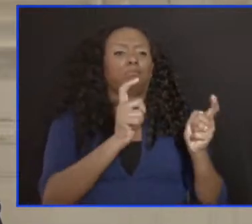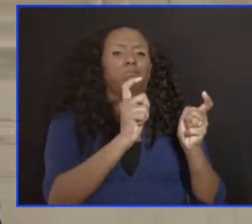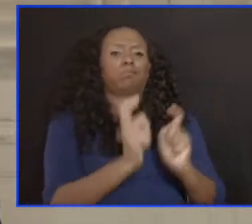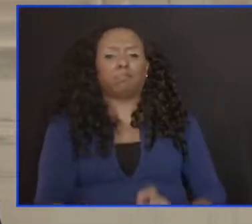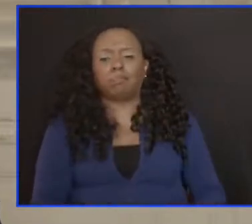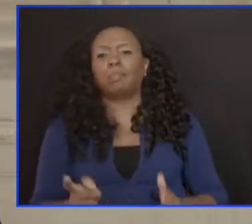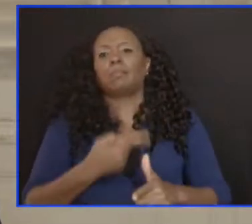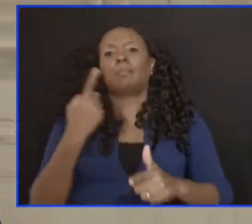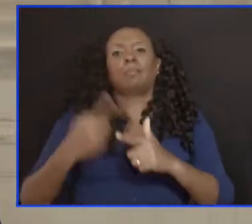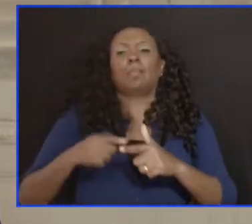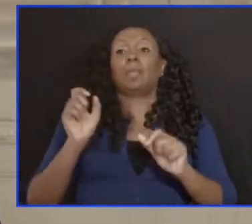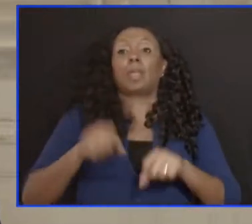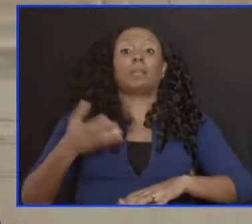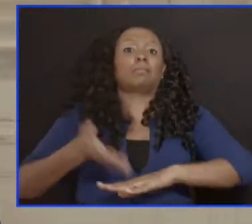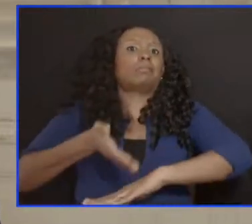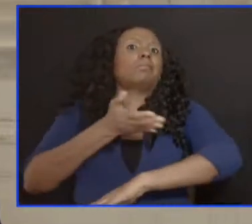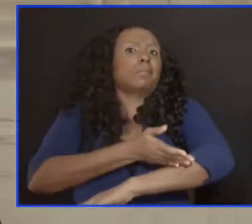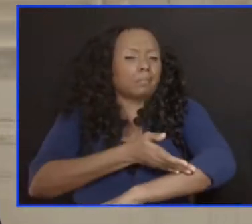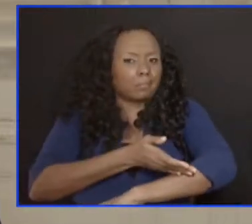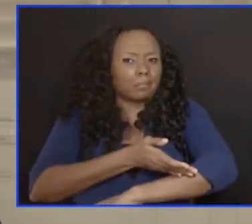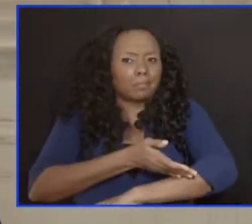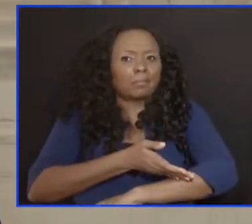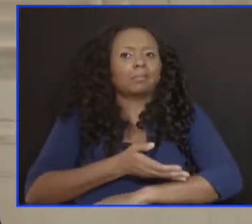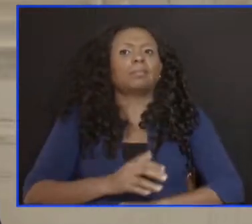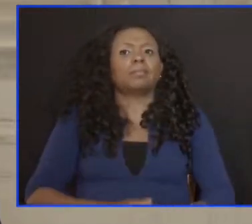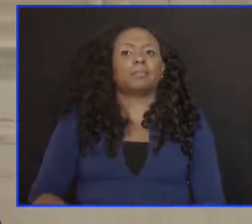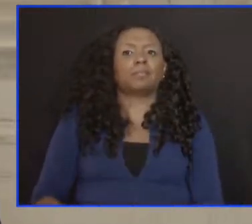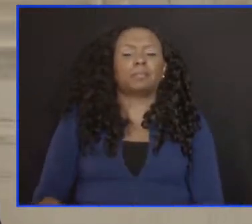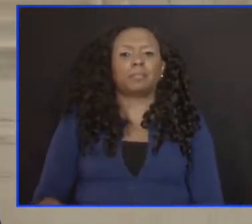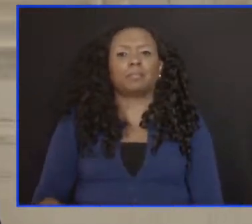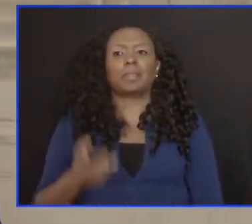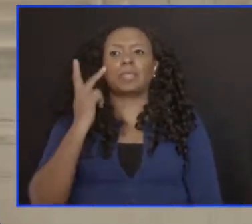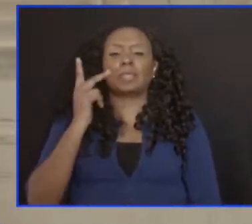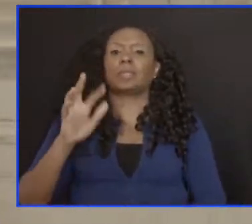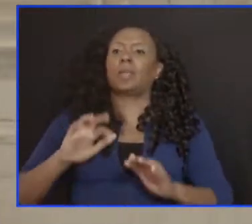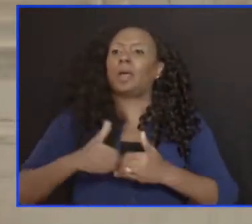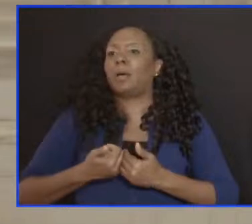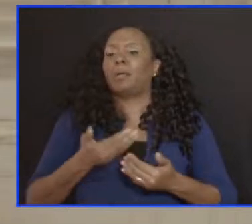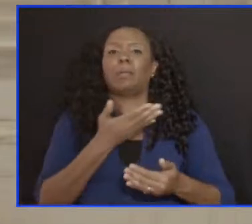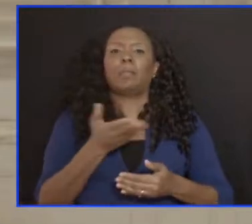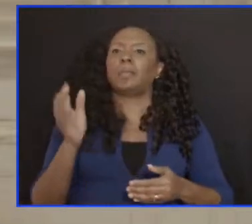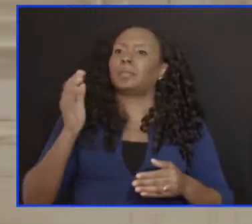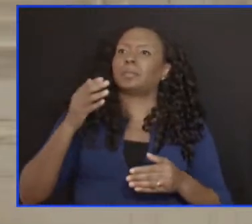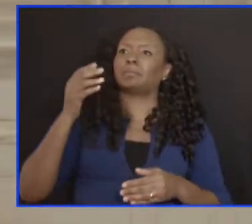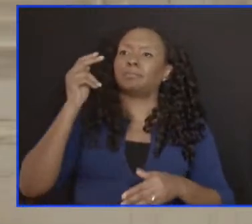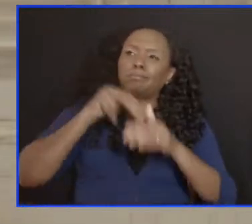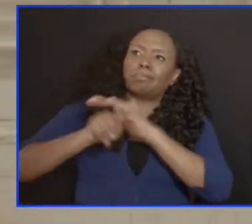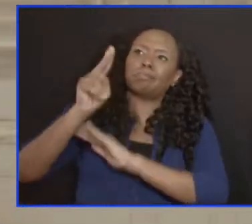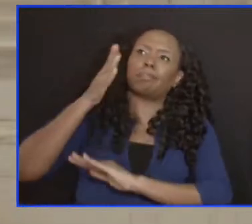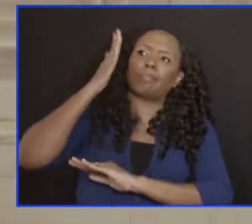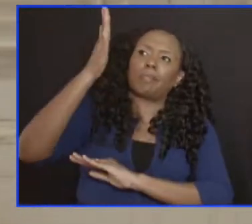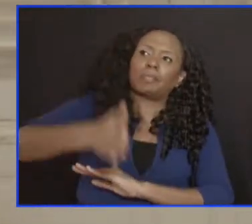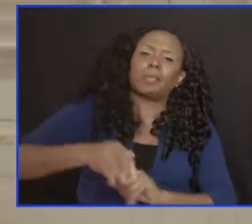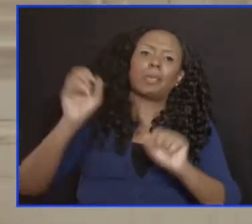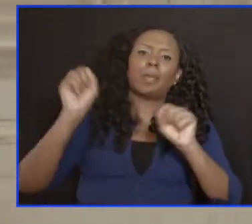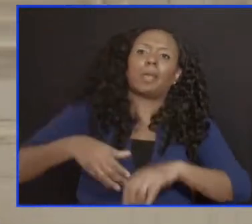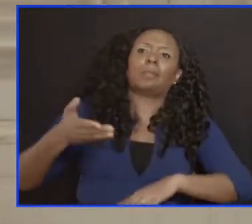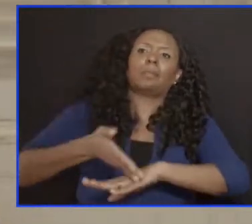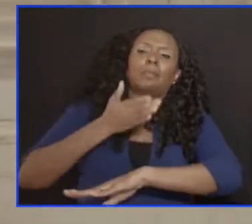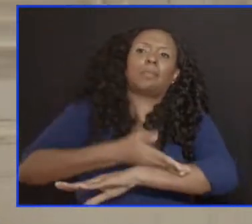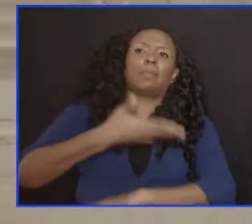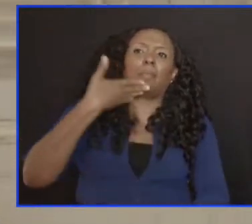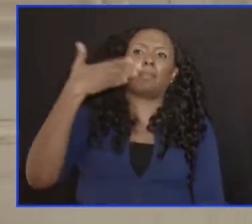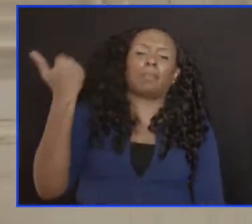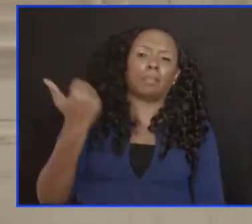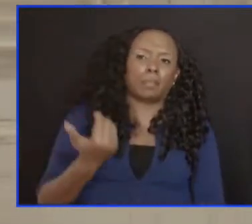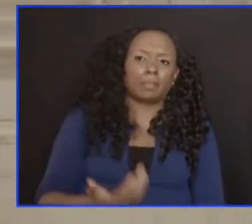then we can expand the capacity to do that, and maybe even look in the future to doing it on even